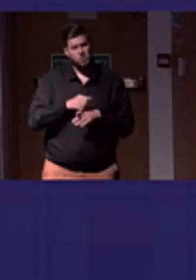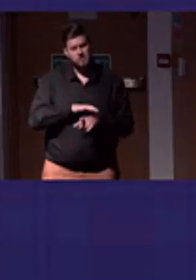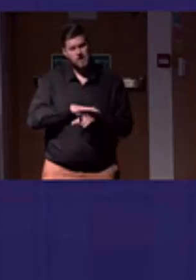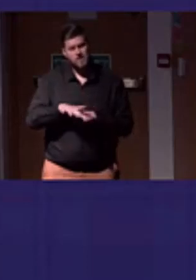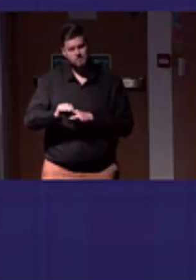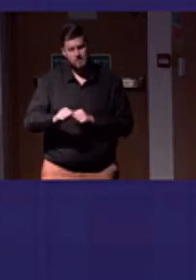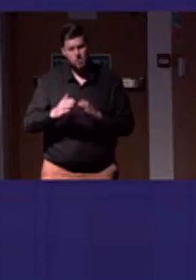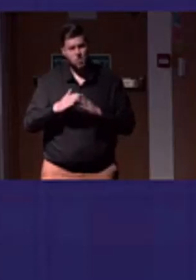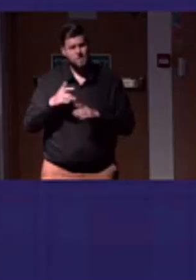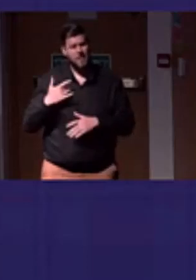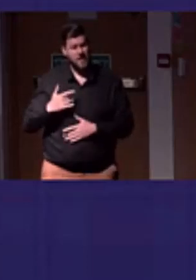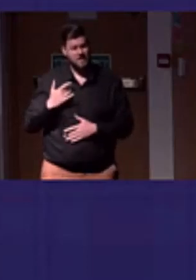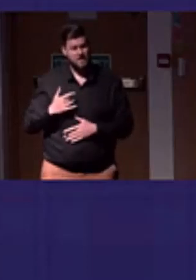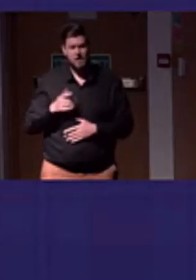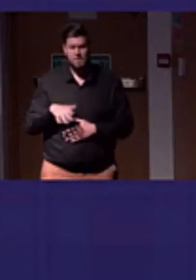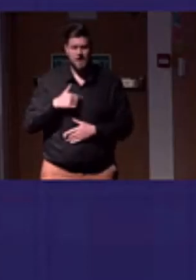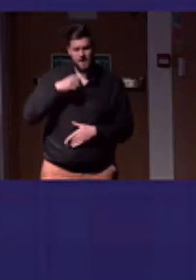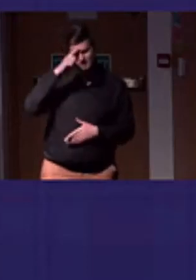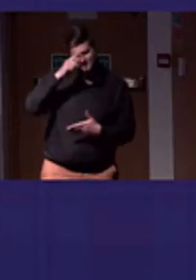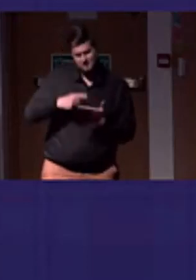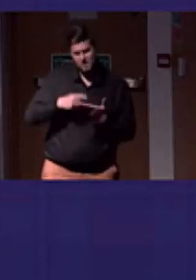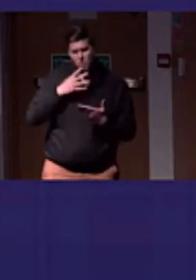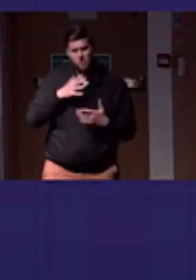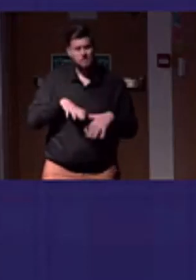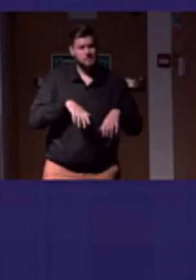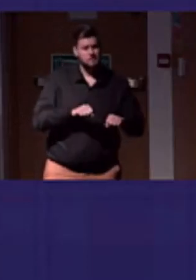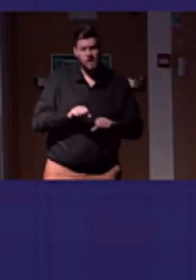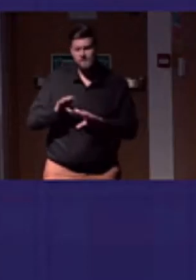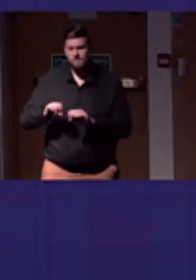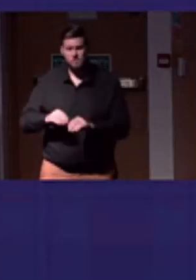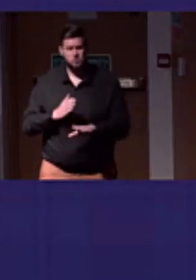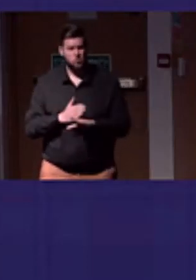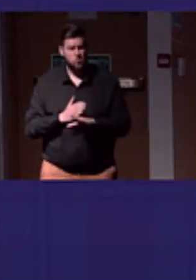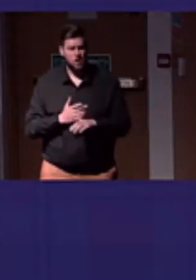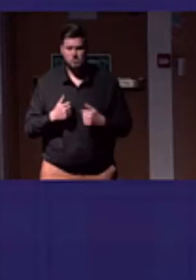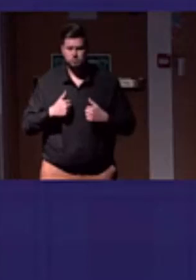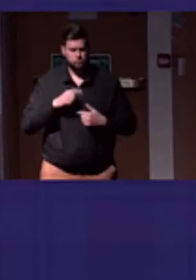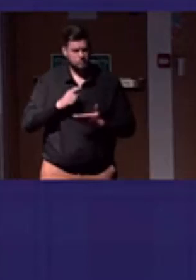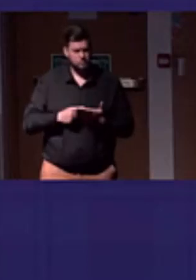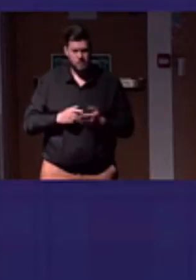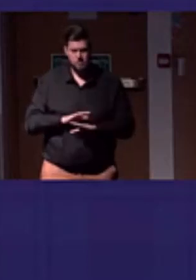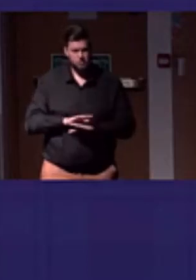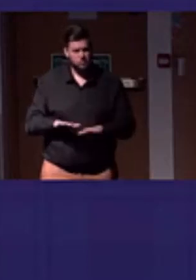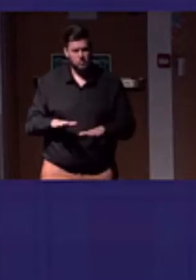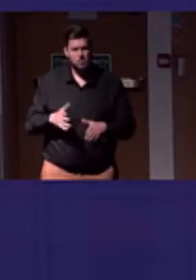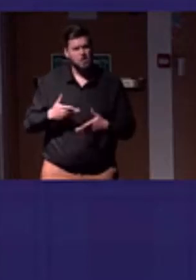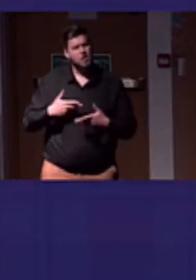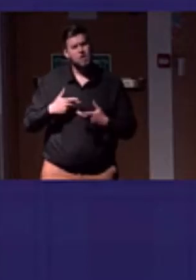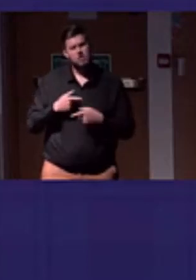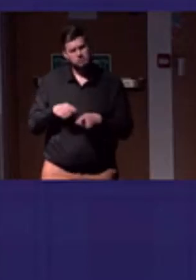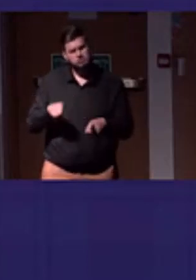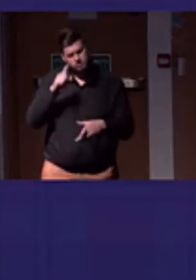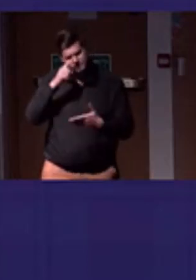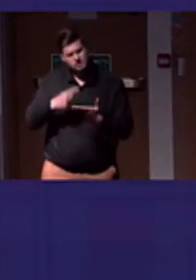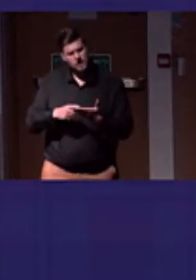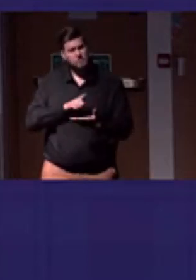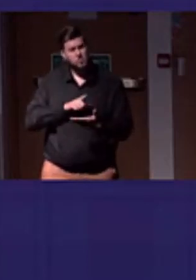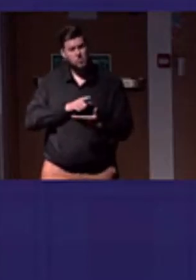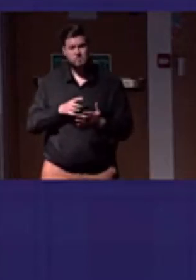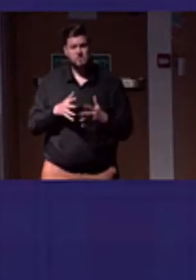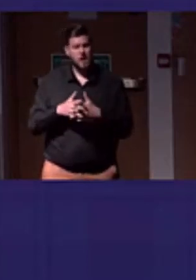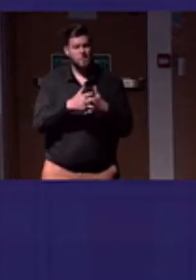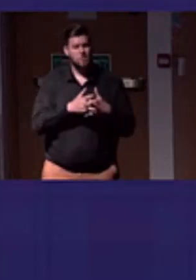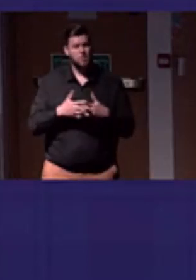is. Because to some people, work may begin at noon, East Coast. Some people, it may begin at 2